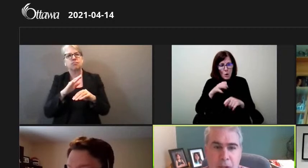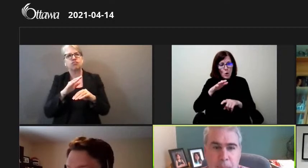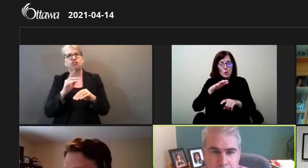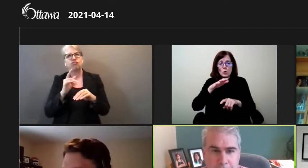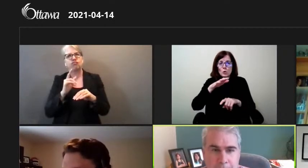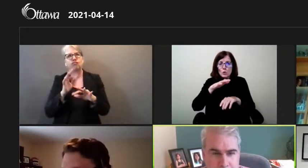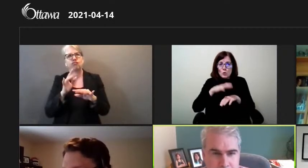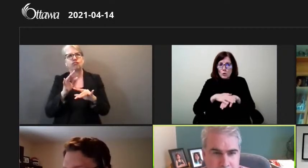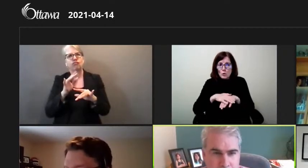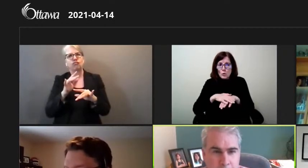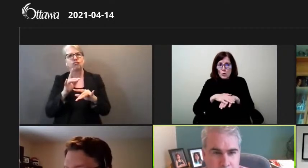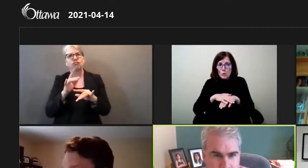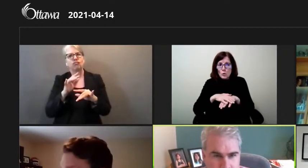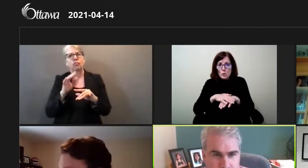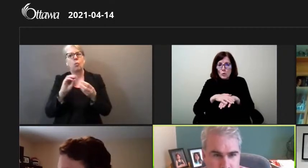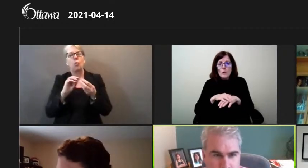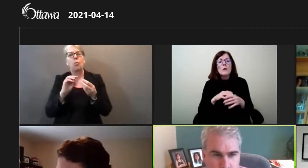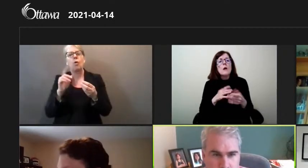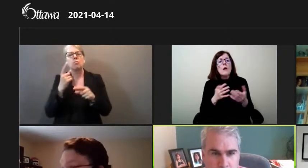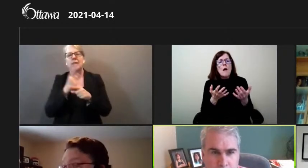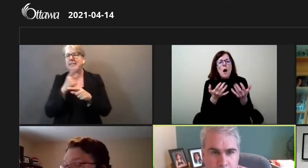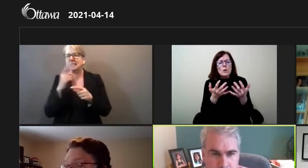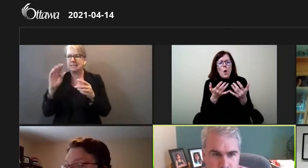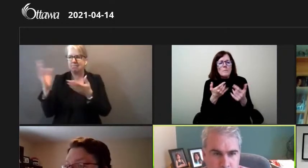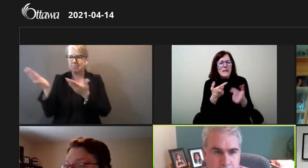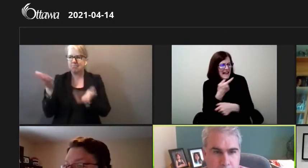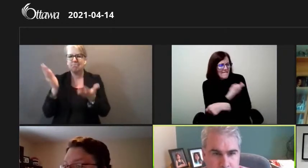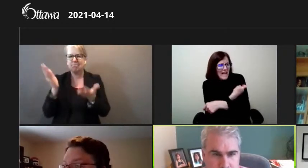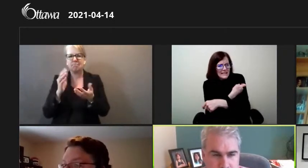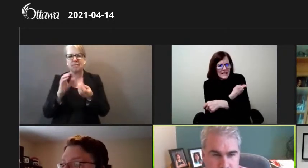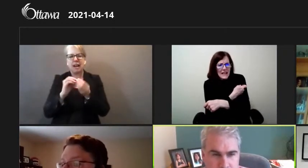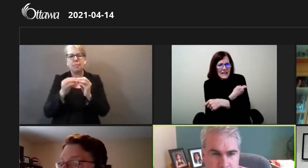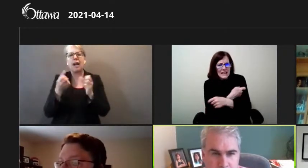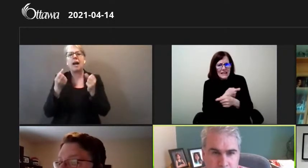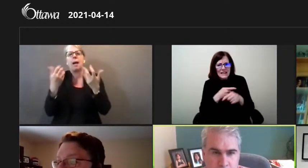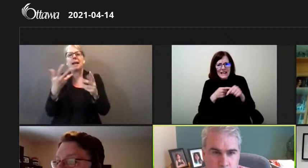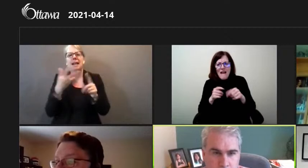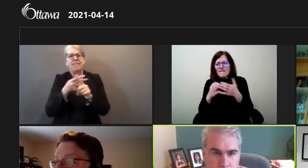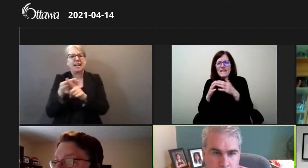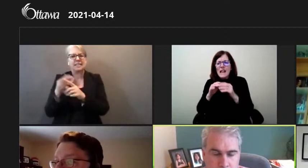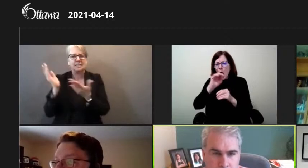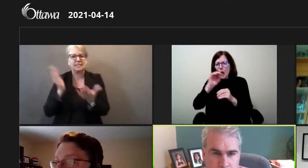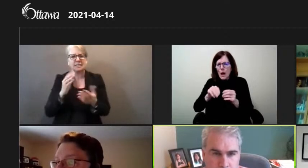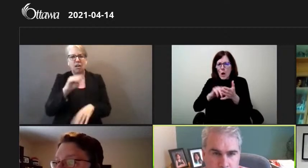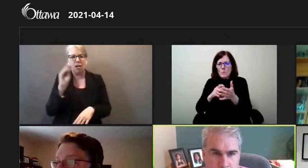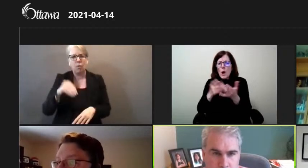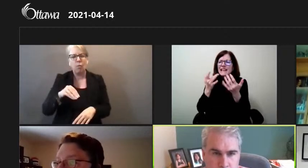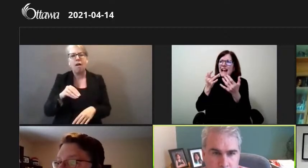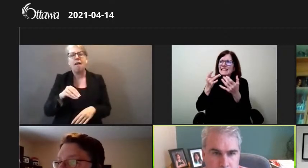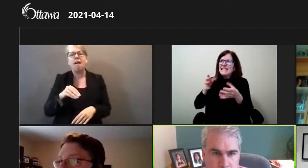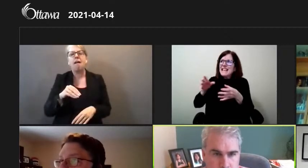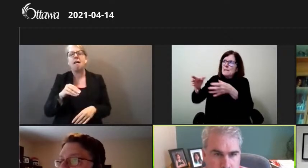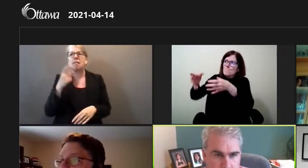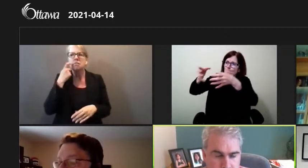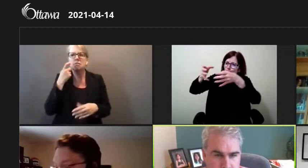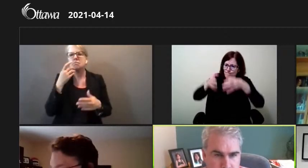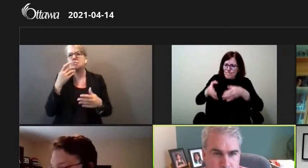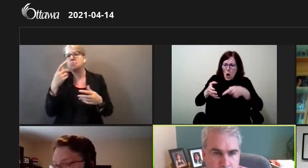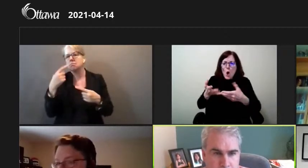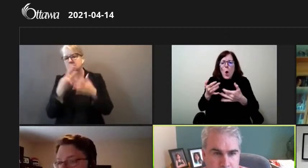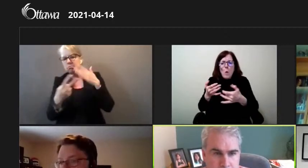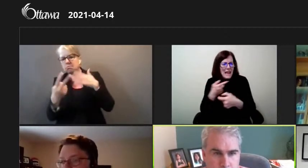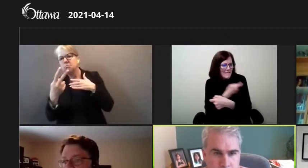the number of vaccines that are coming to Ottawa. What are our numbers look like recently? What are short-term projections